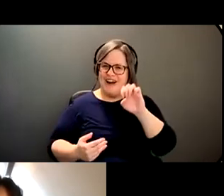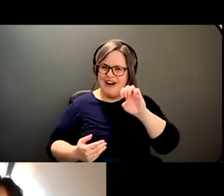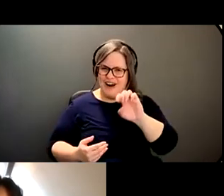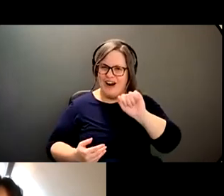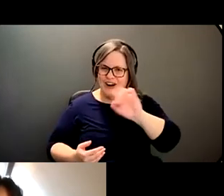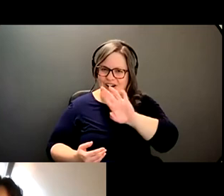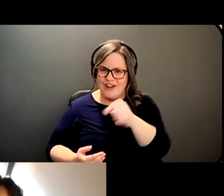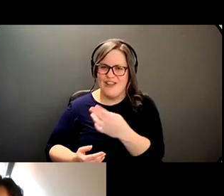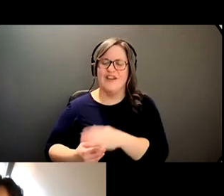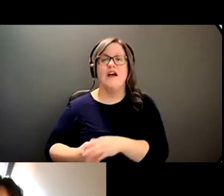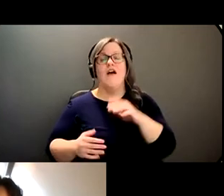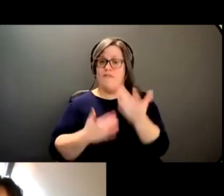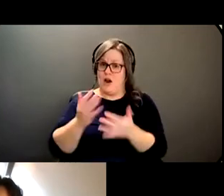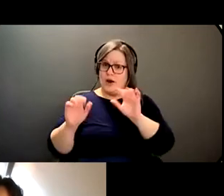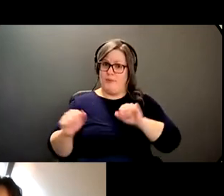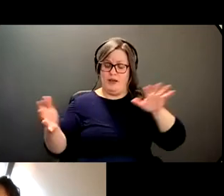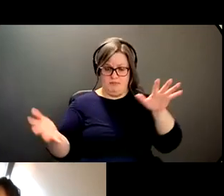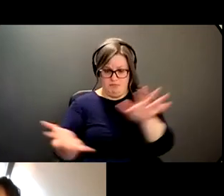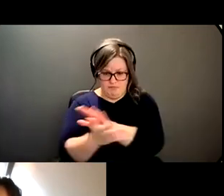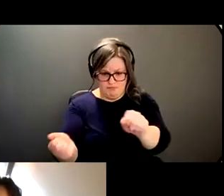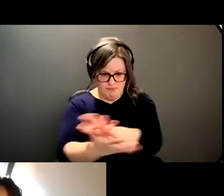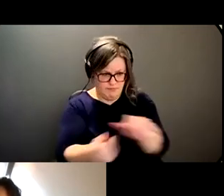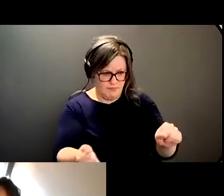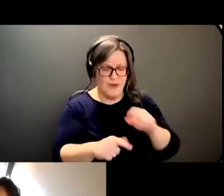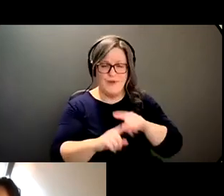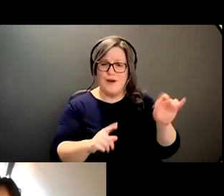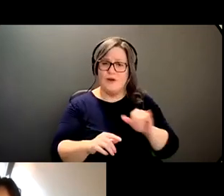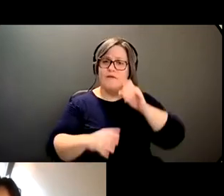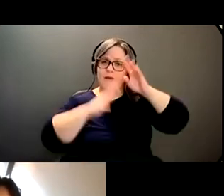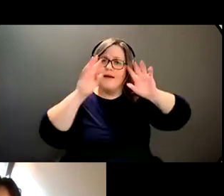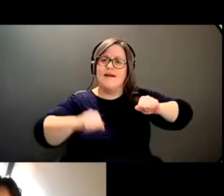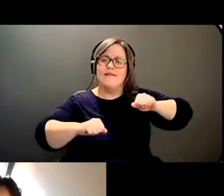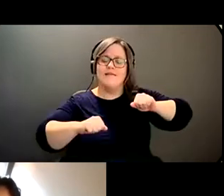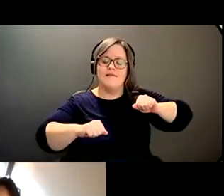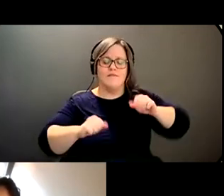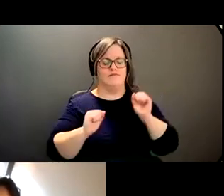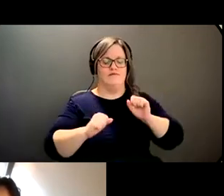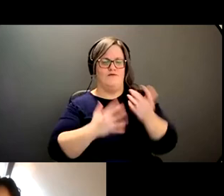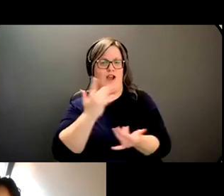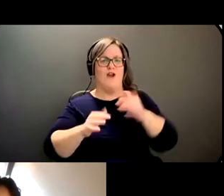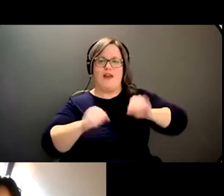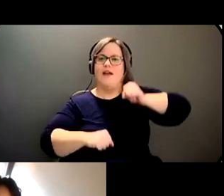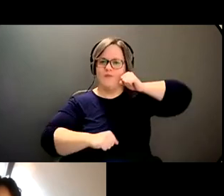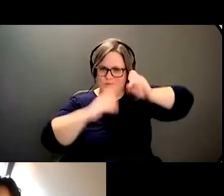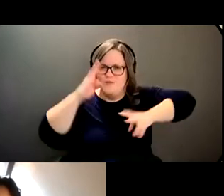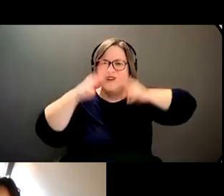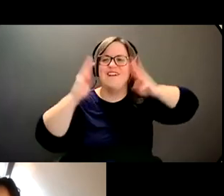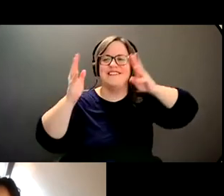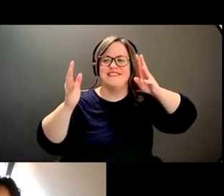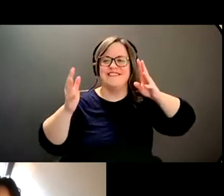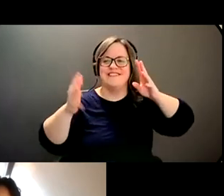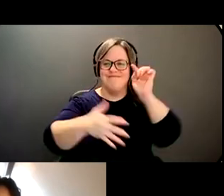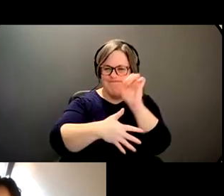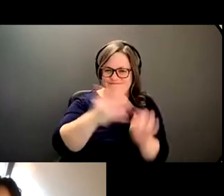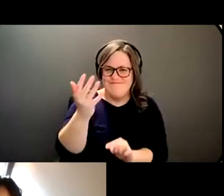destructive and creative, you know. So we kind of are working within this acknowledgement that, like, you